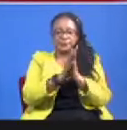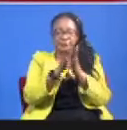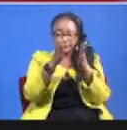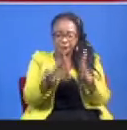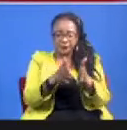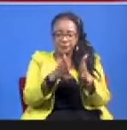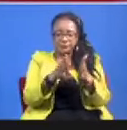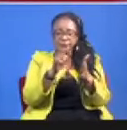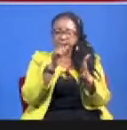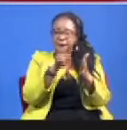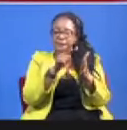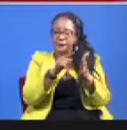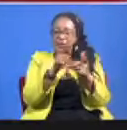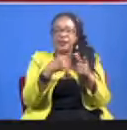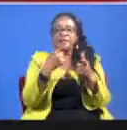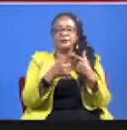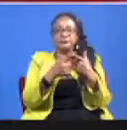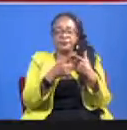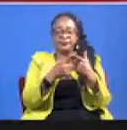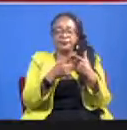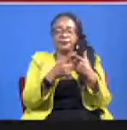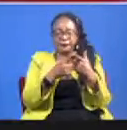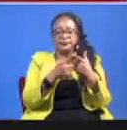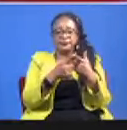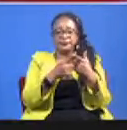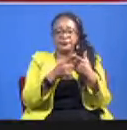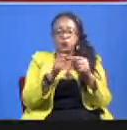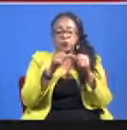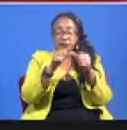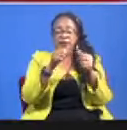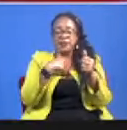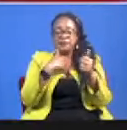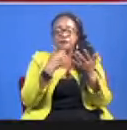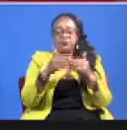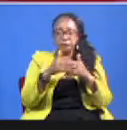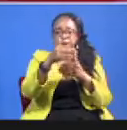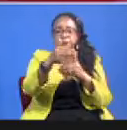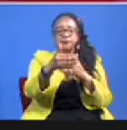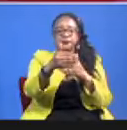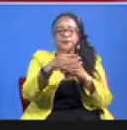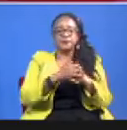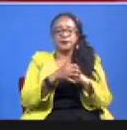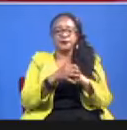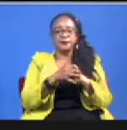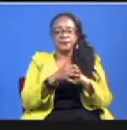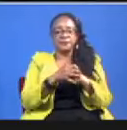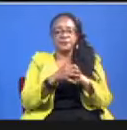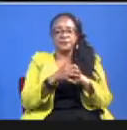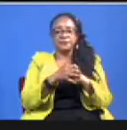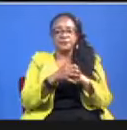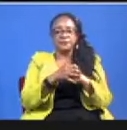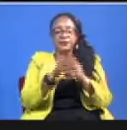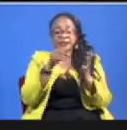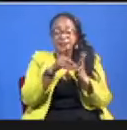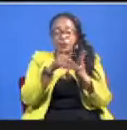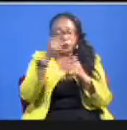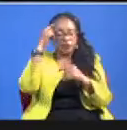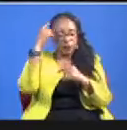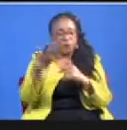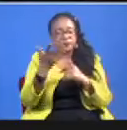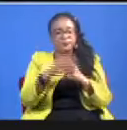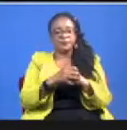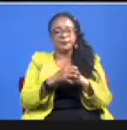person because he's indicted, then I think we still have some way to go. All right. Dr. Ari, what's your take on